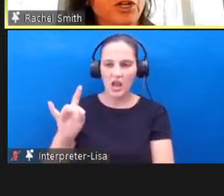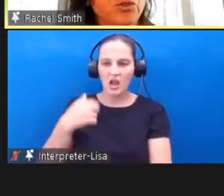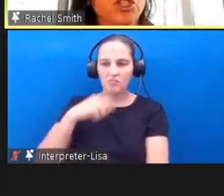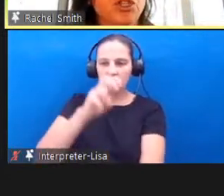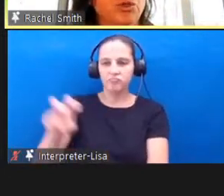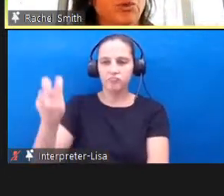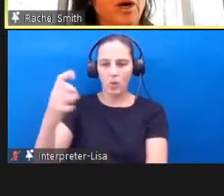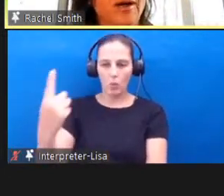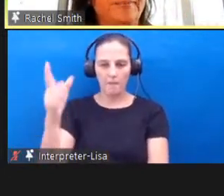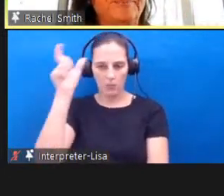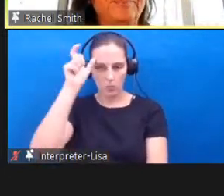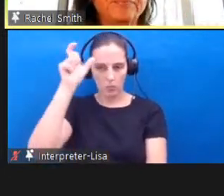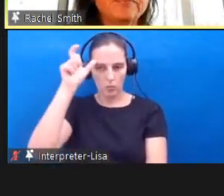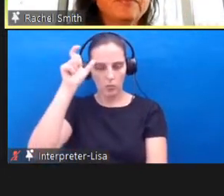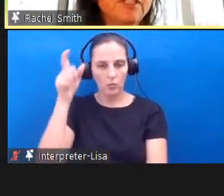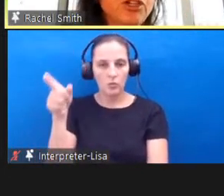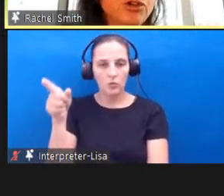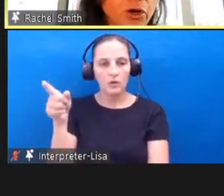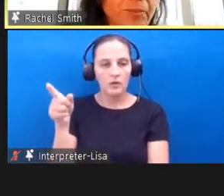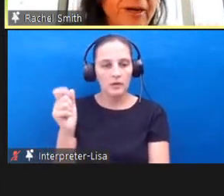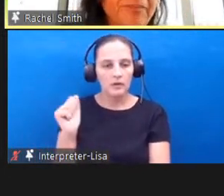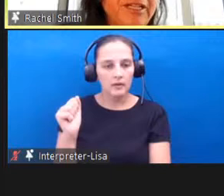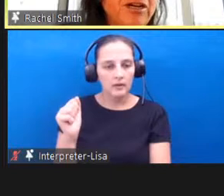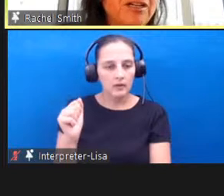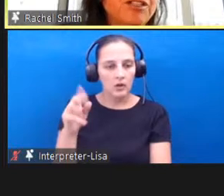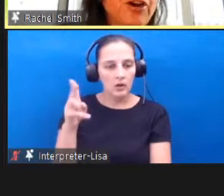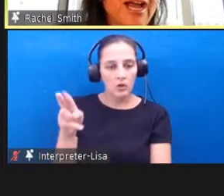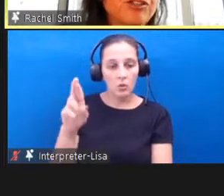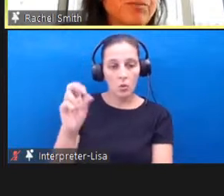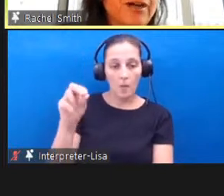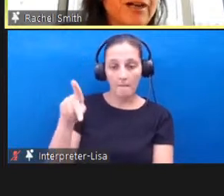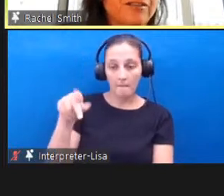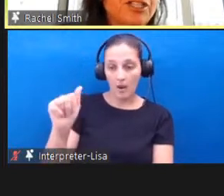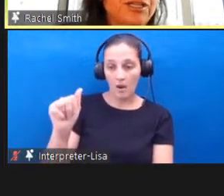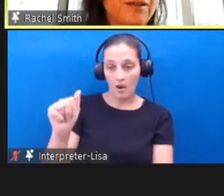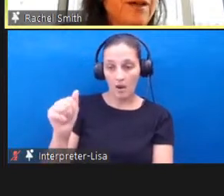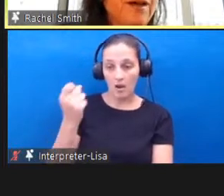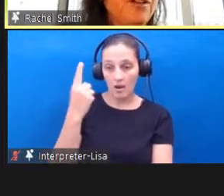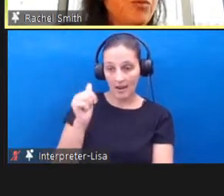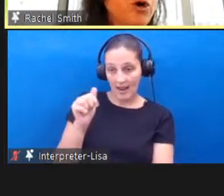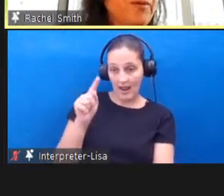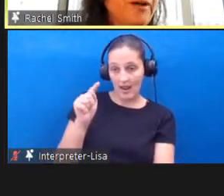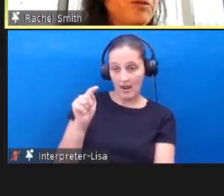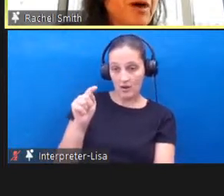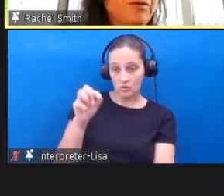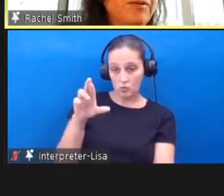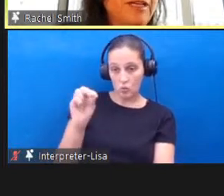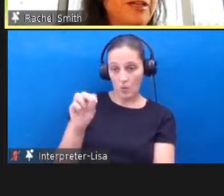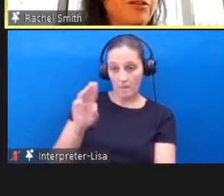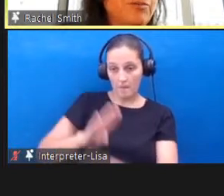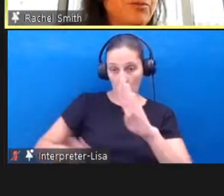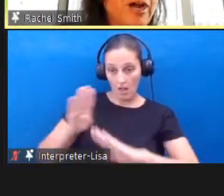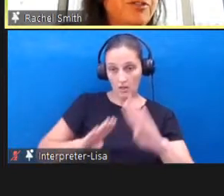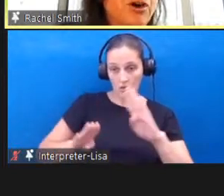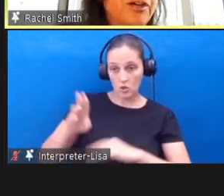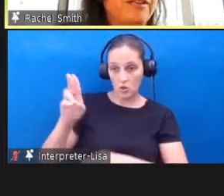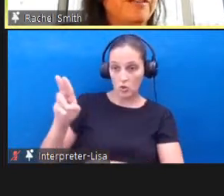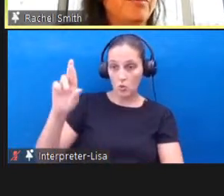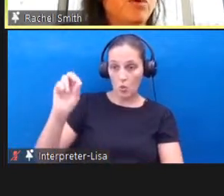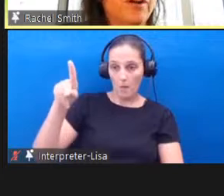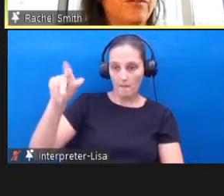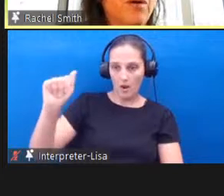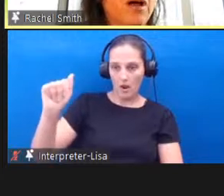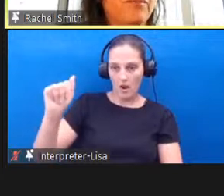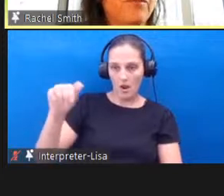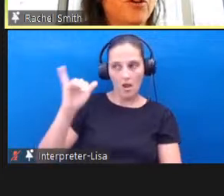going to go to Europa, because for astrobiology, Europa is probably the prime target